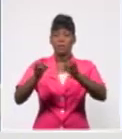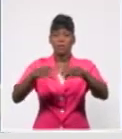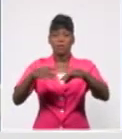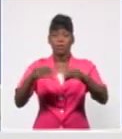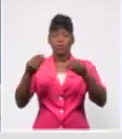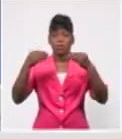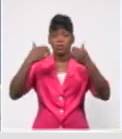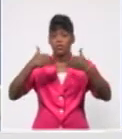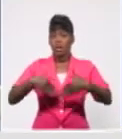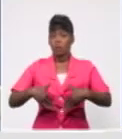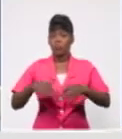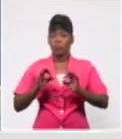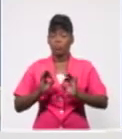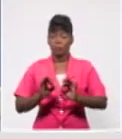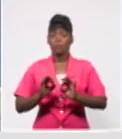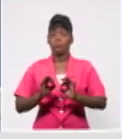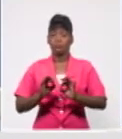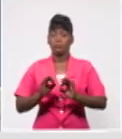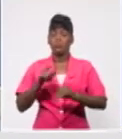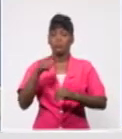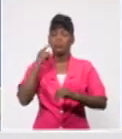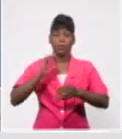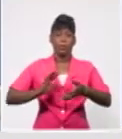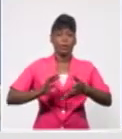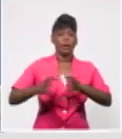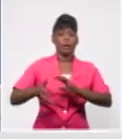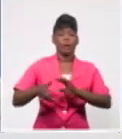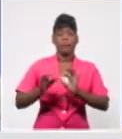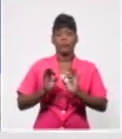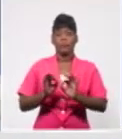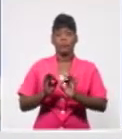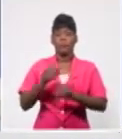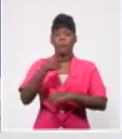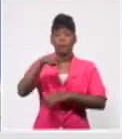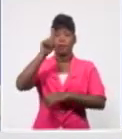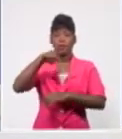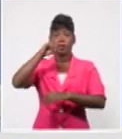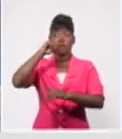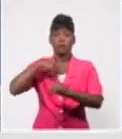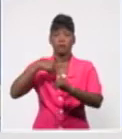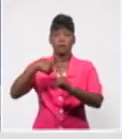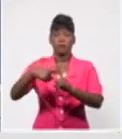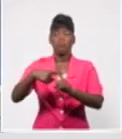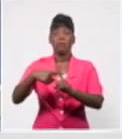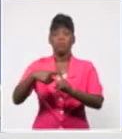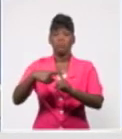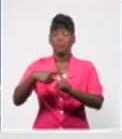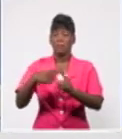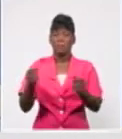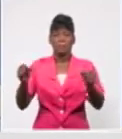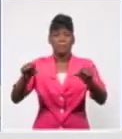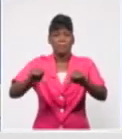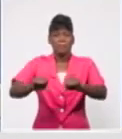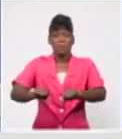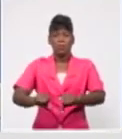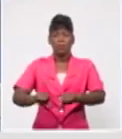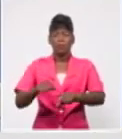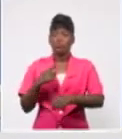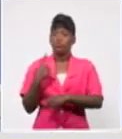him. We extend our condolences to his family and friends. The other patient is